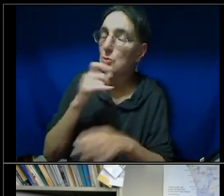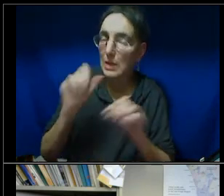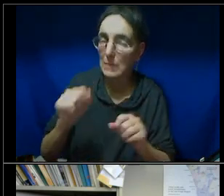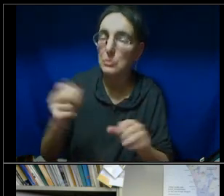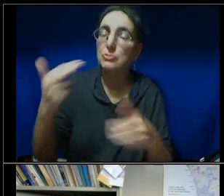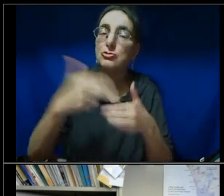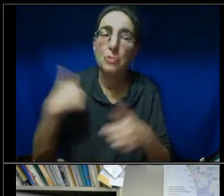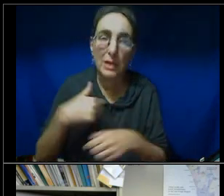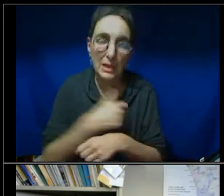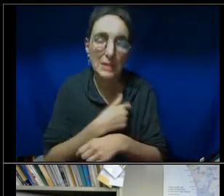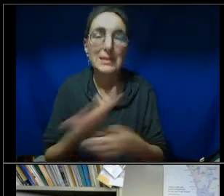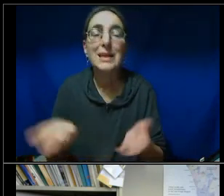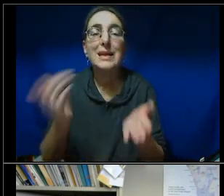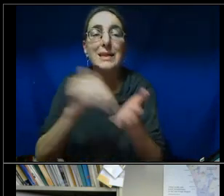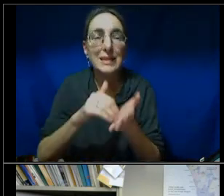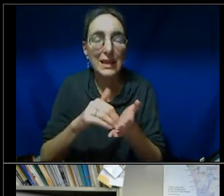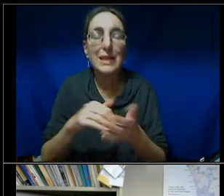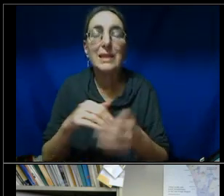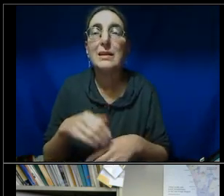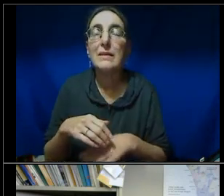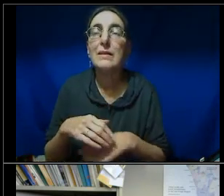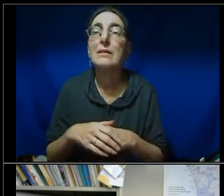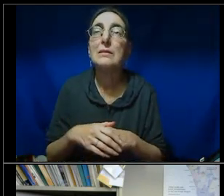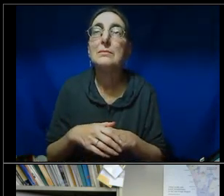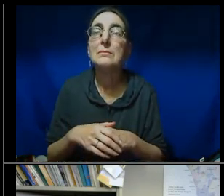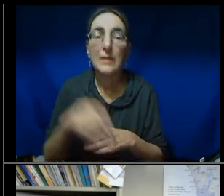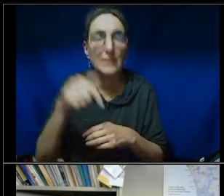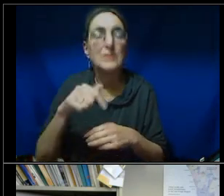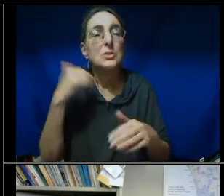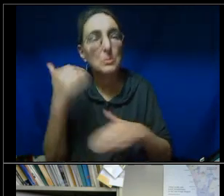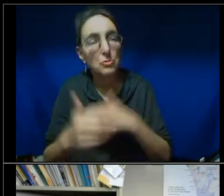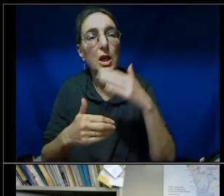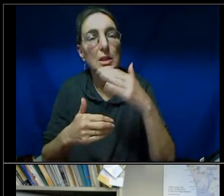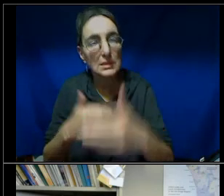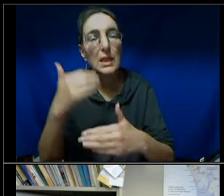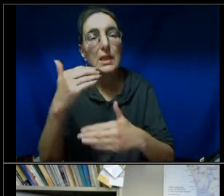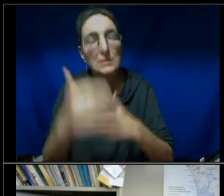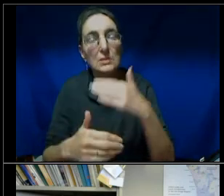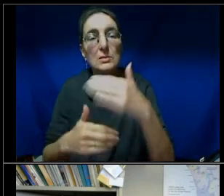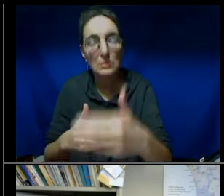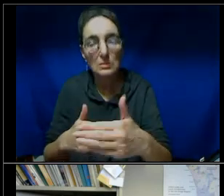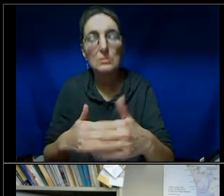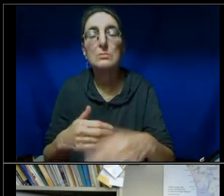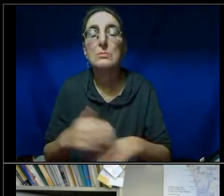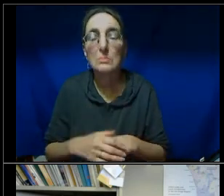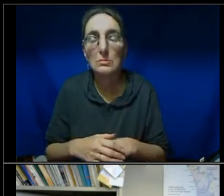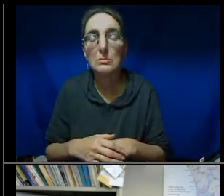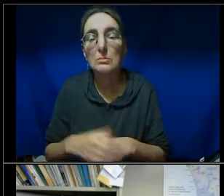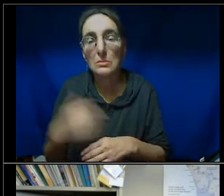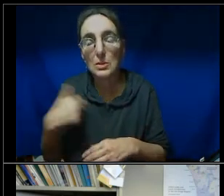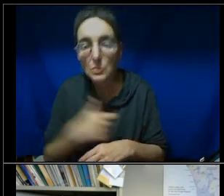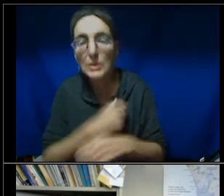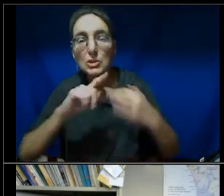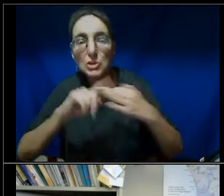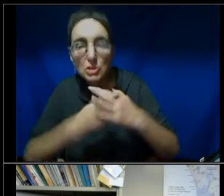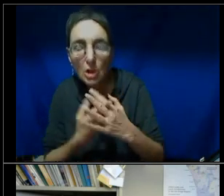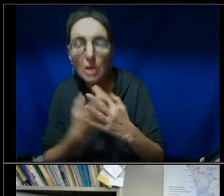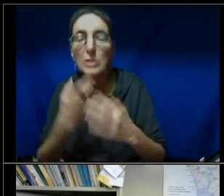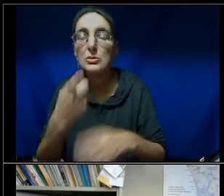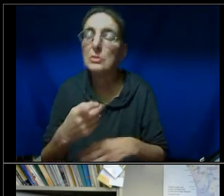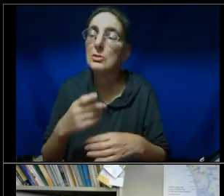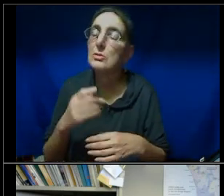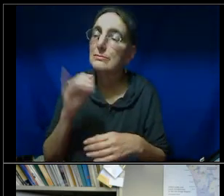Again, this is a process that, you know, as we start to unfold, we realize how